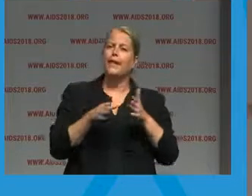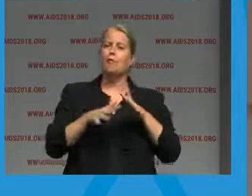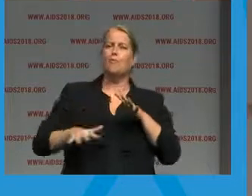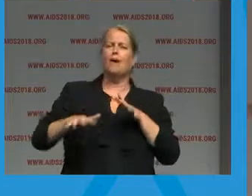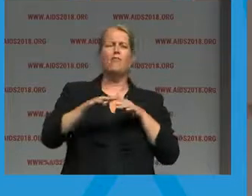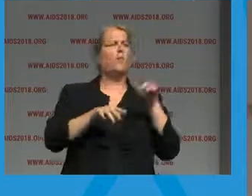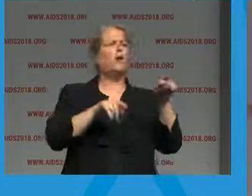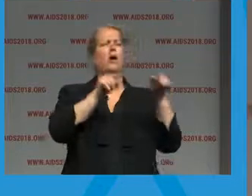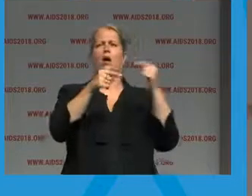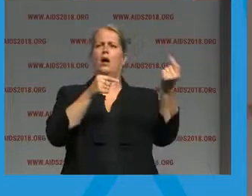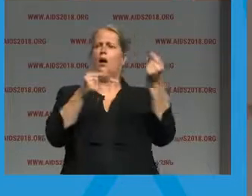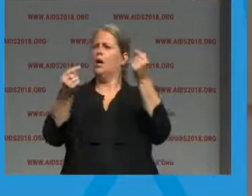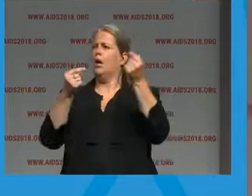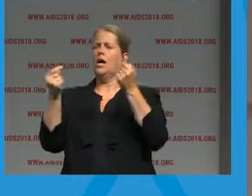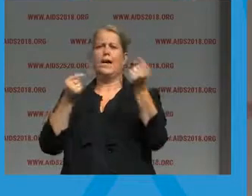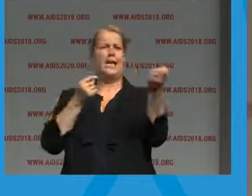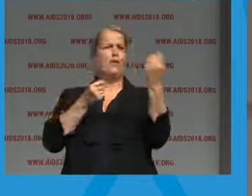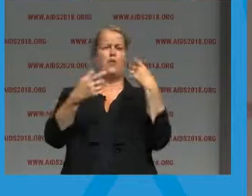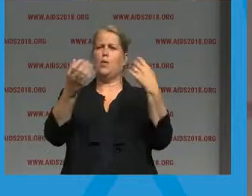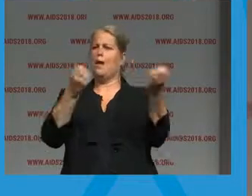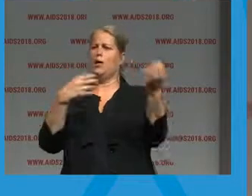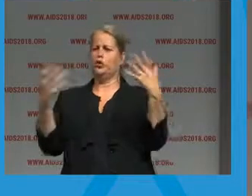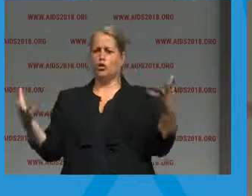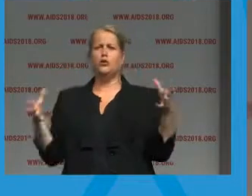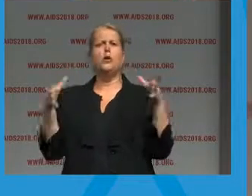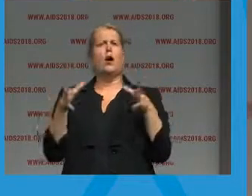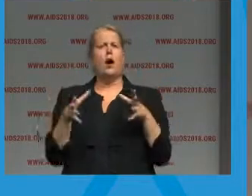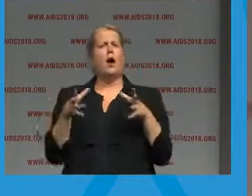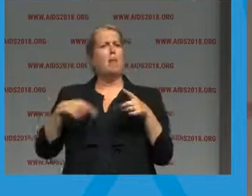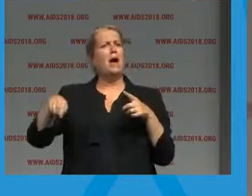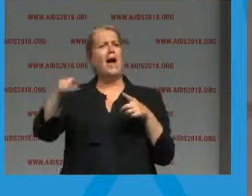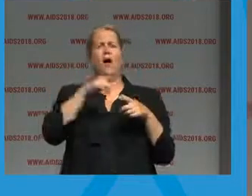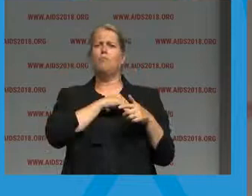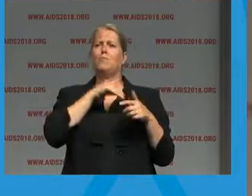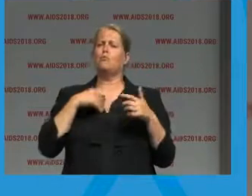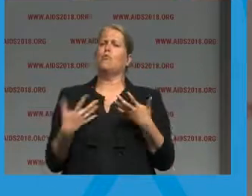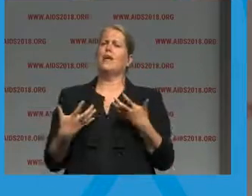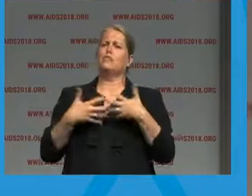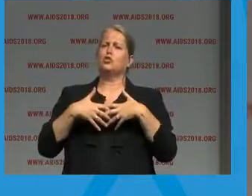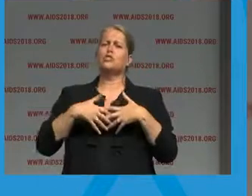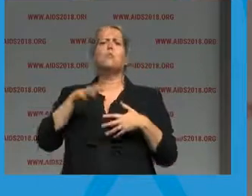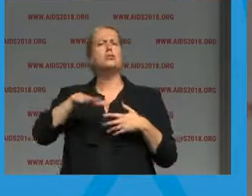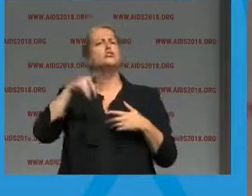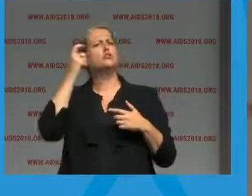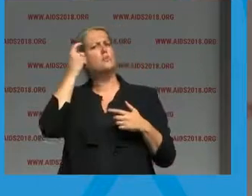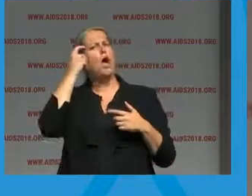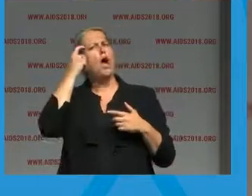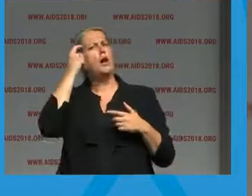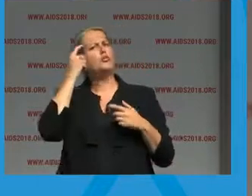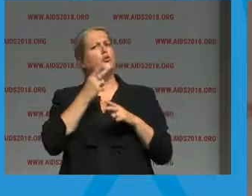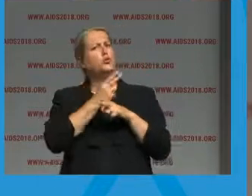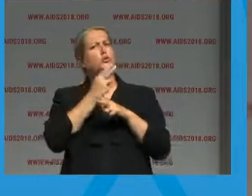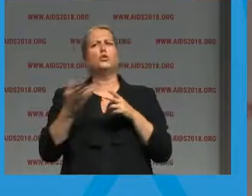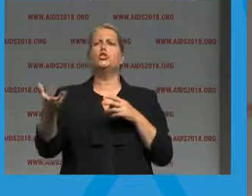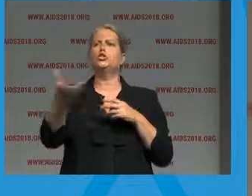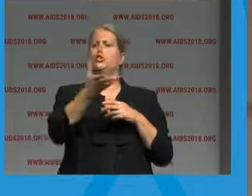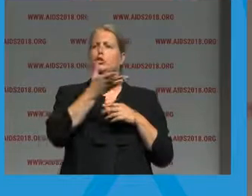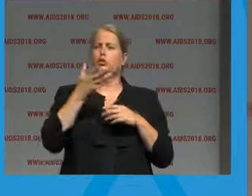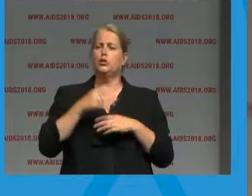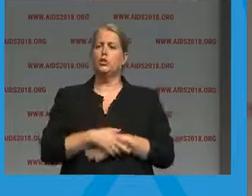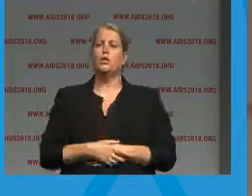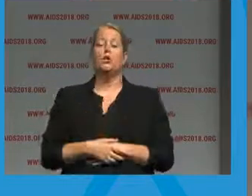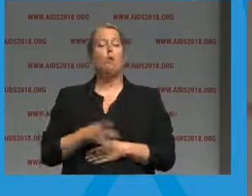smart enough to use the already existing medical infrastructure to add on services to this complement